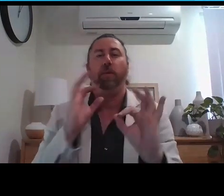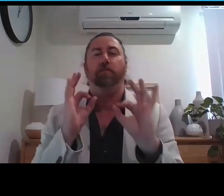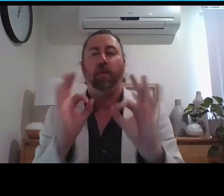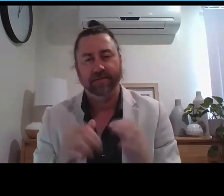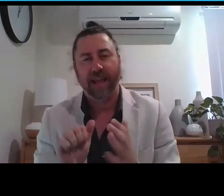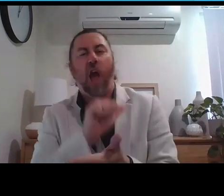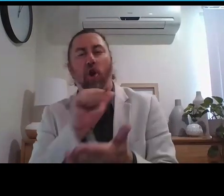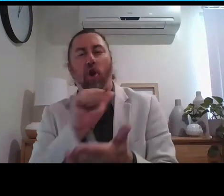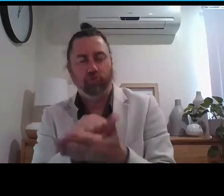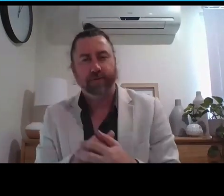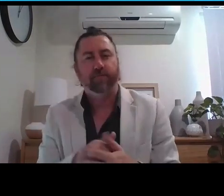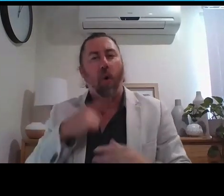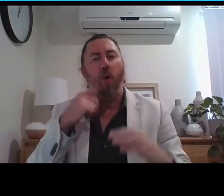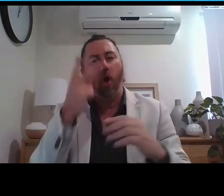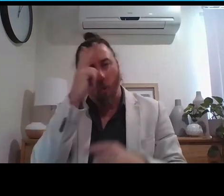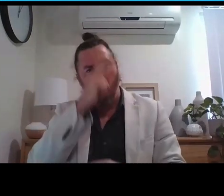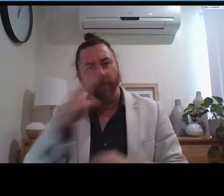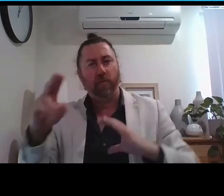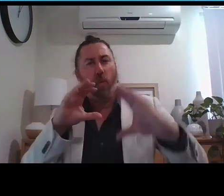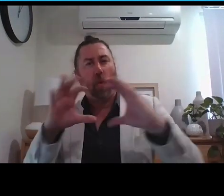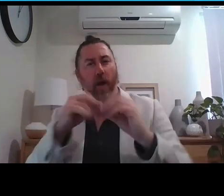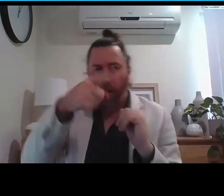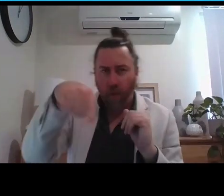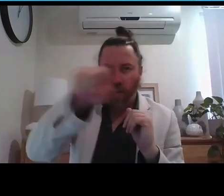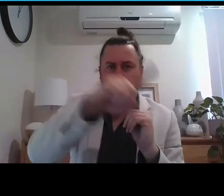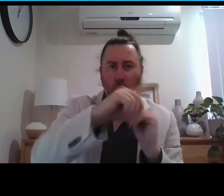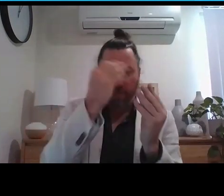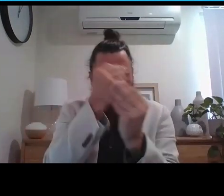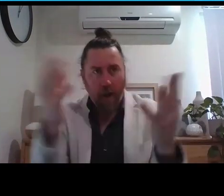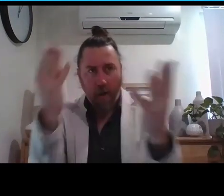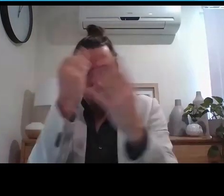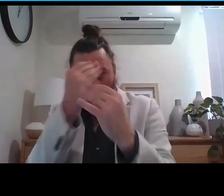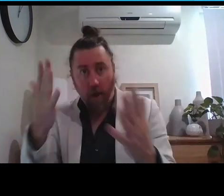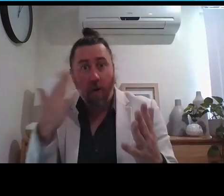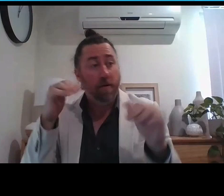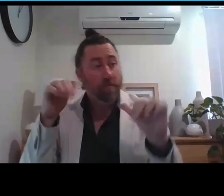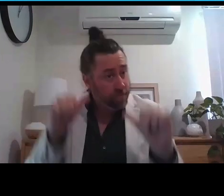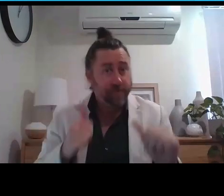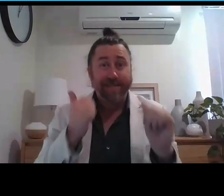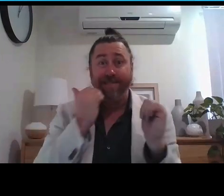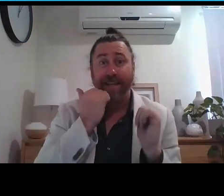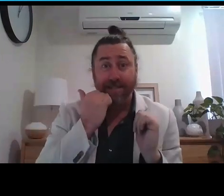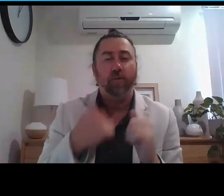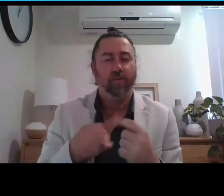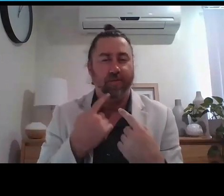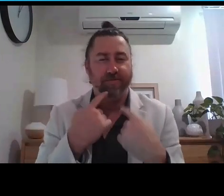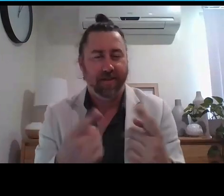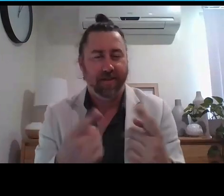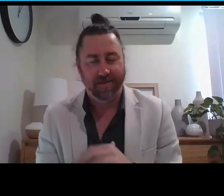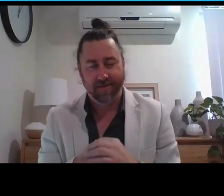we will let you know when we have certainty about those dates. Thank you. Next slide.